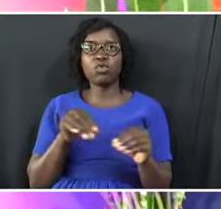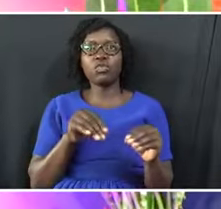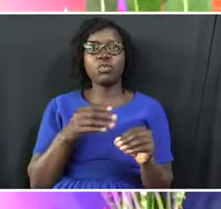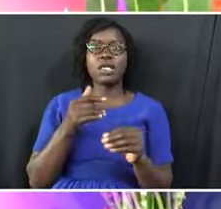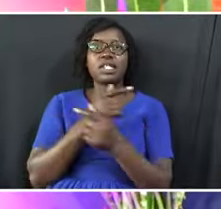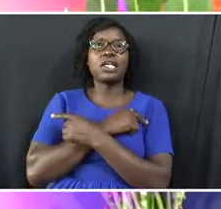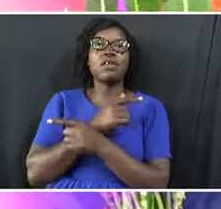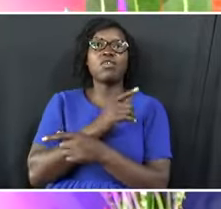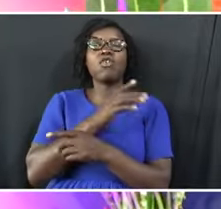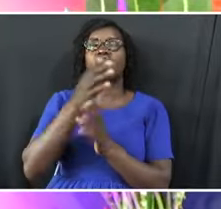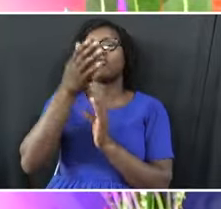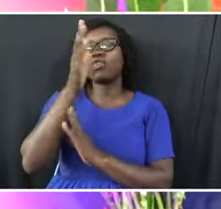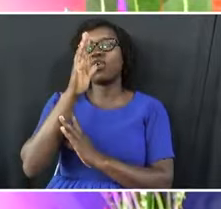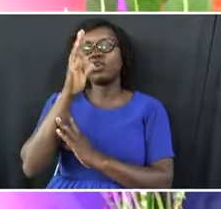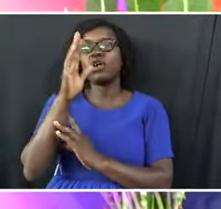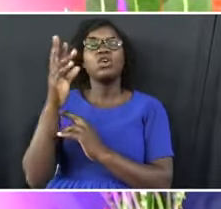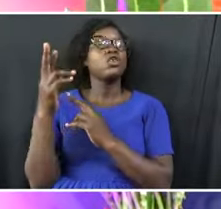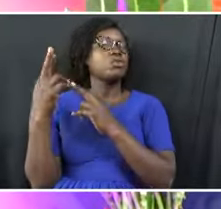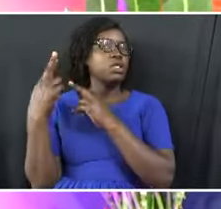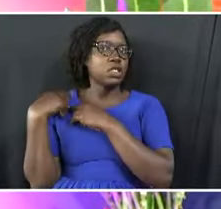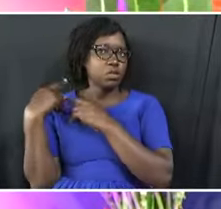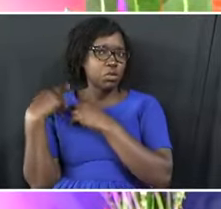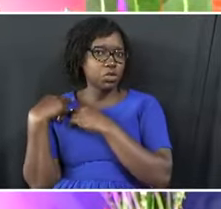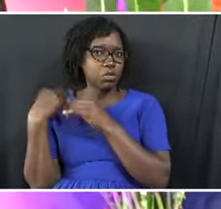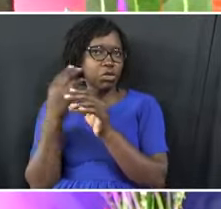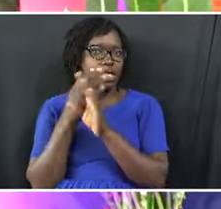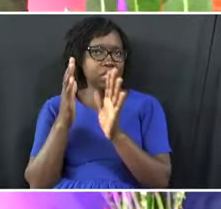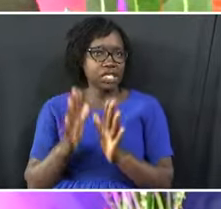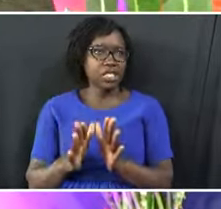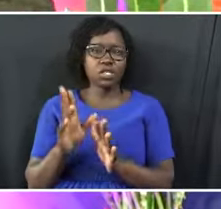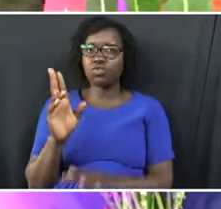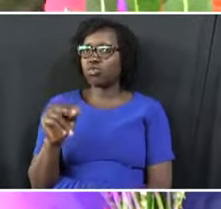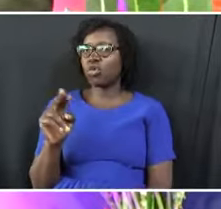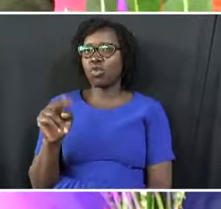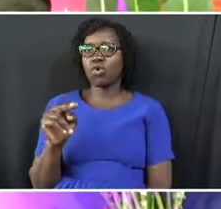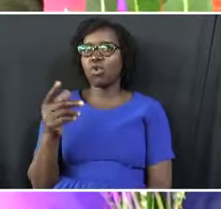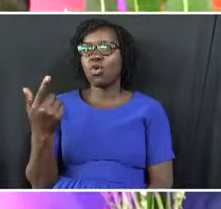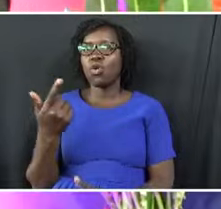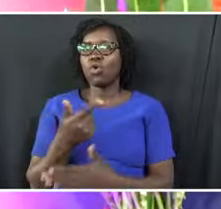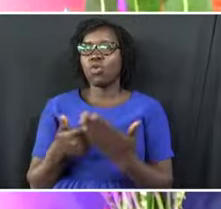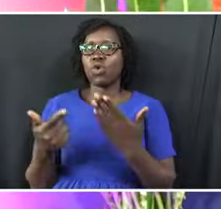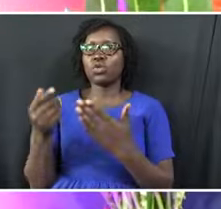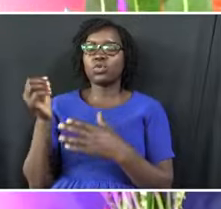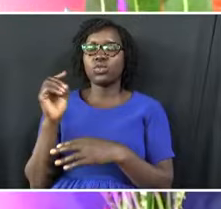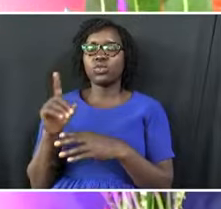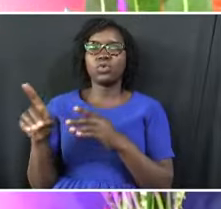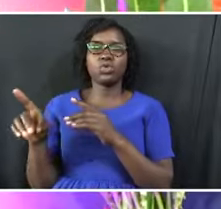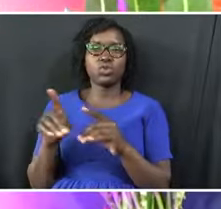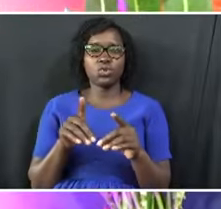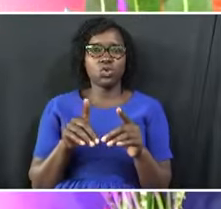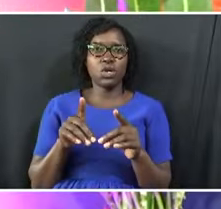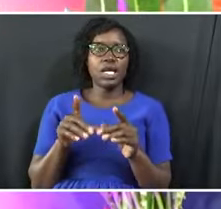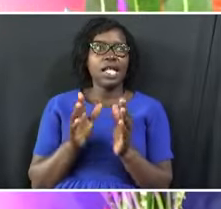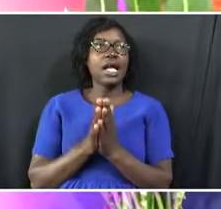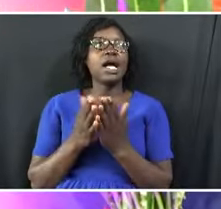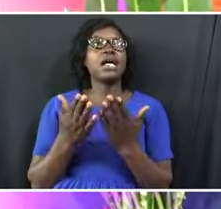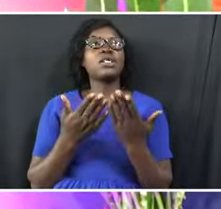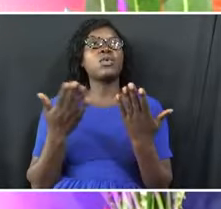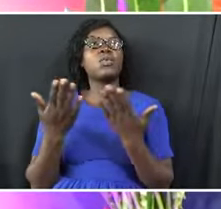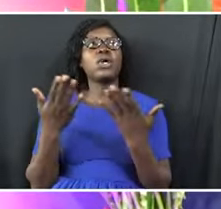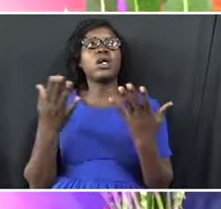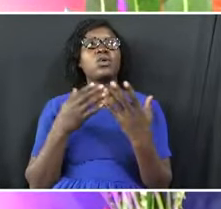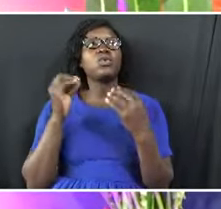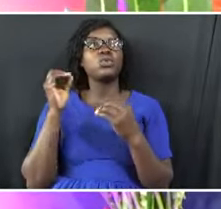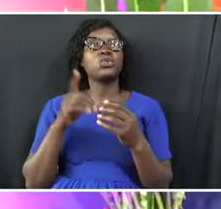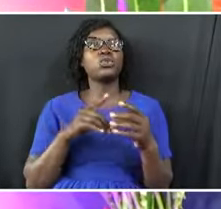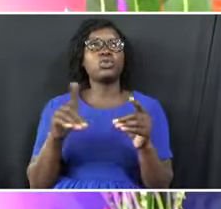love of God to be responsible Christians, to know what we are supposed to do and where we are supposed